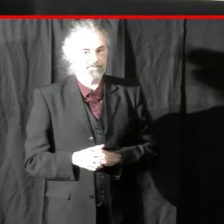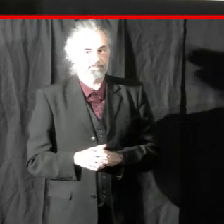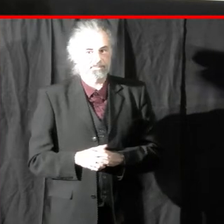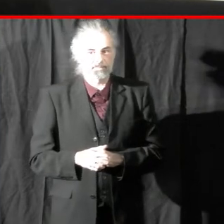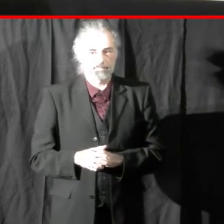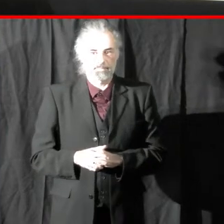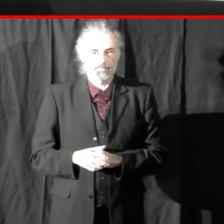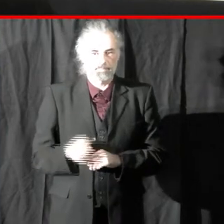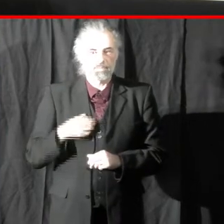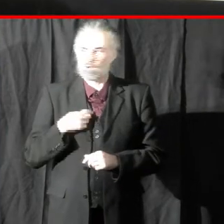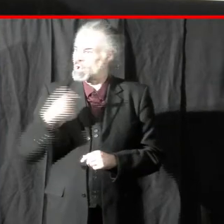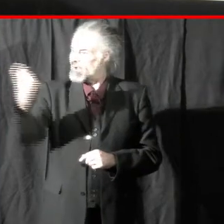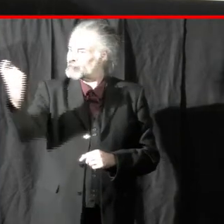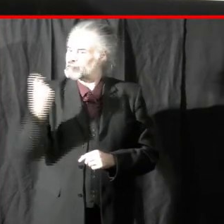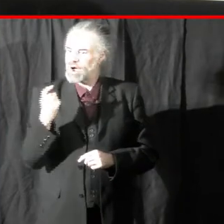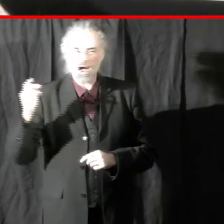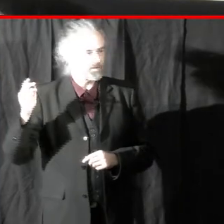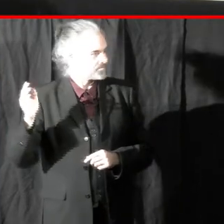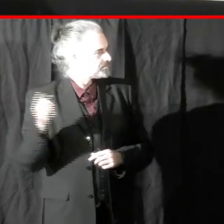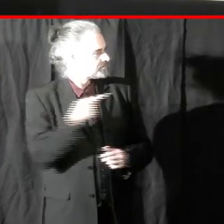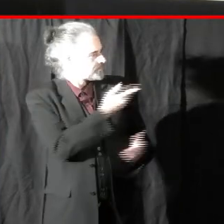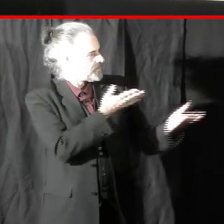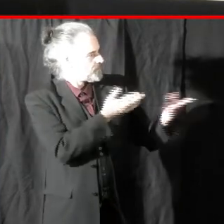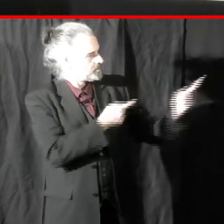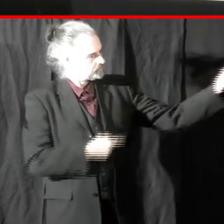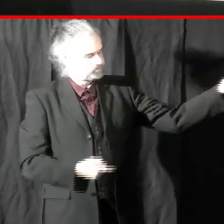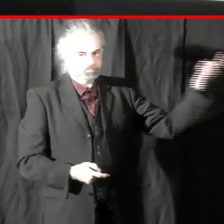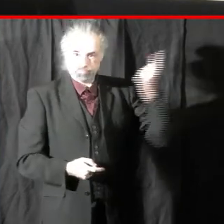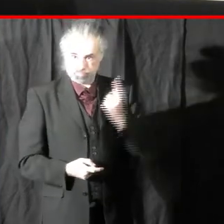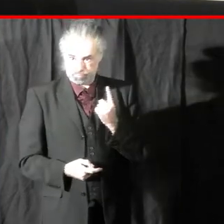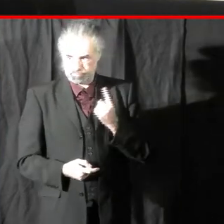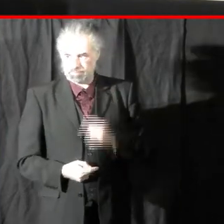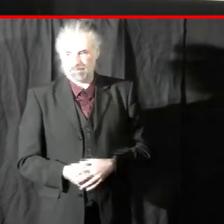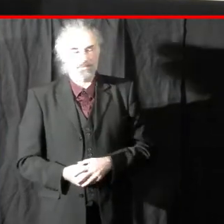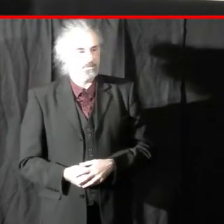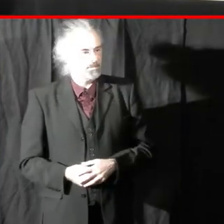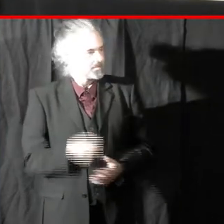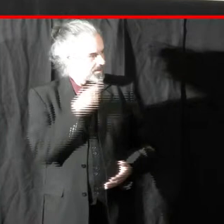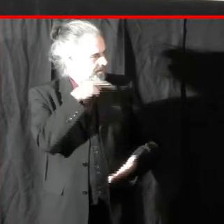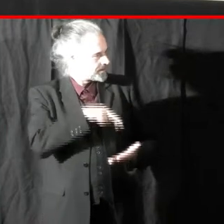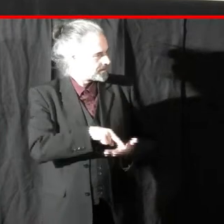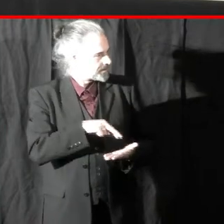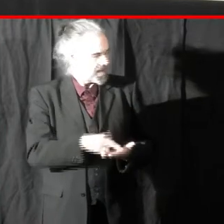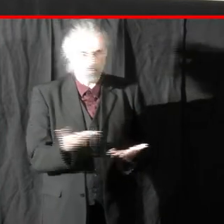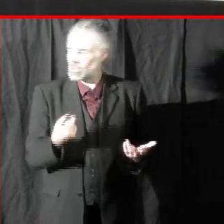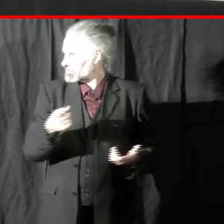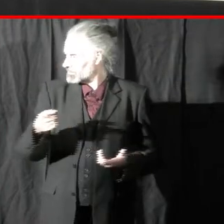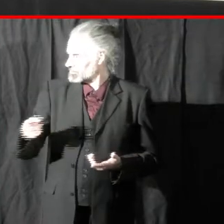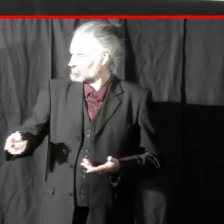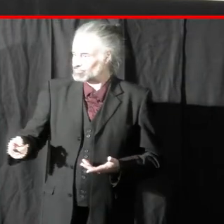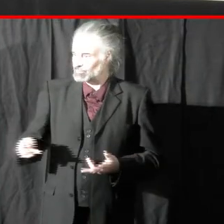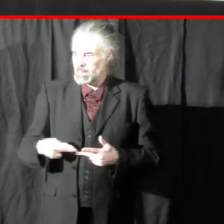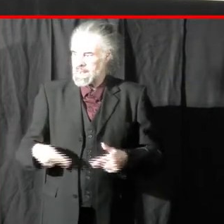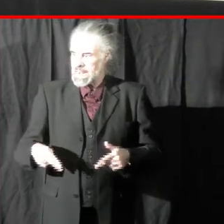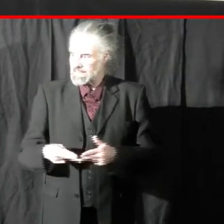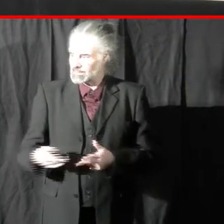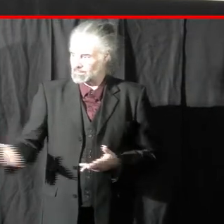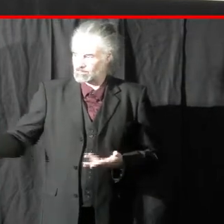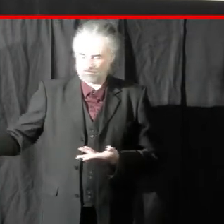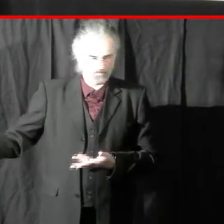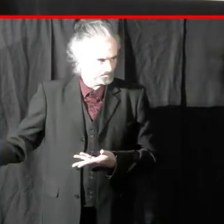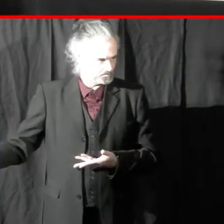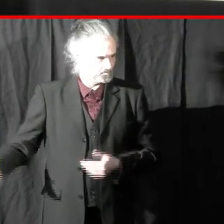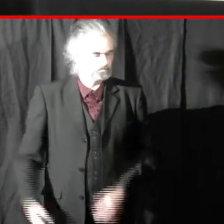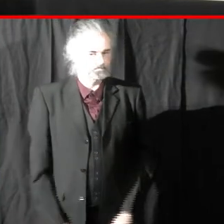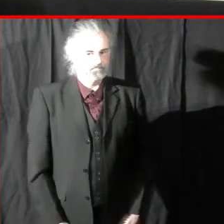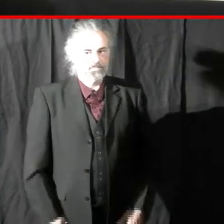Now I'm going to invite all our performers up. If you could come and stand in your original places for me. So now we